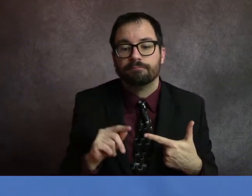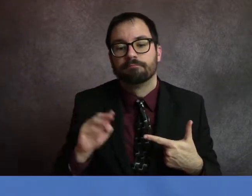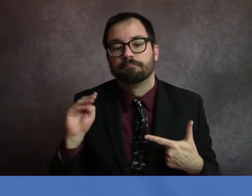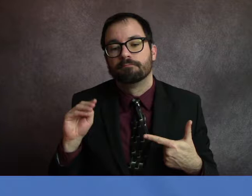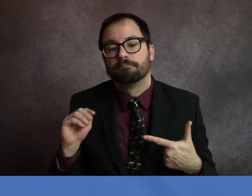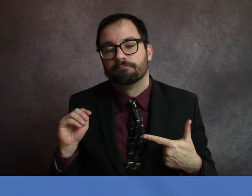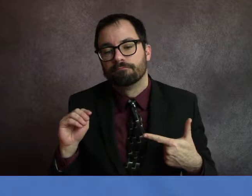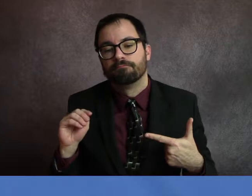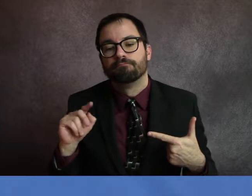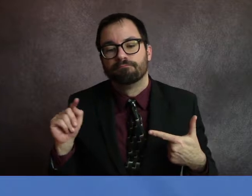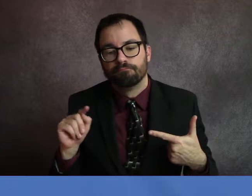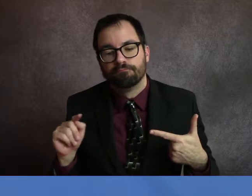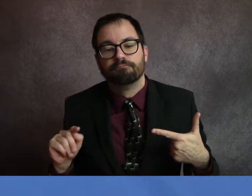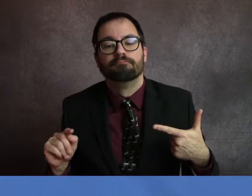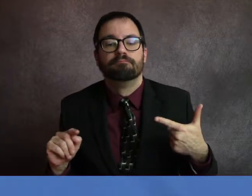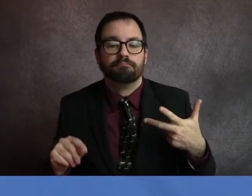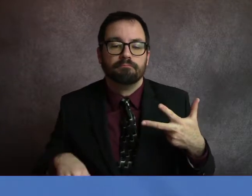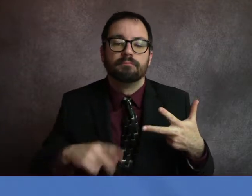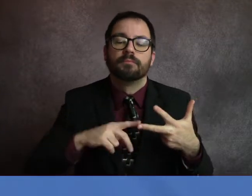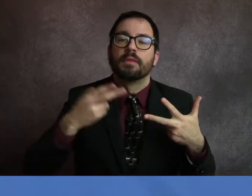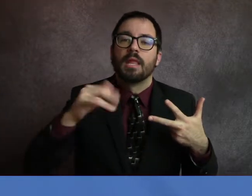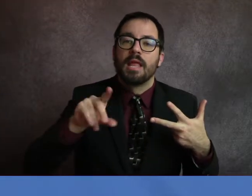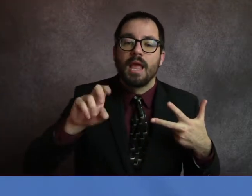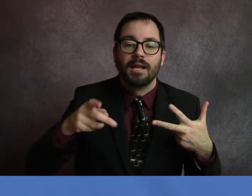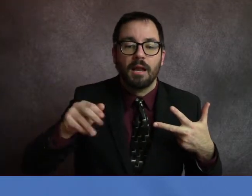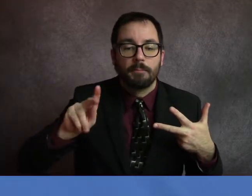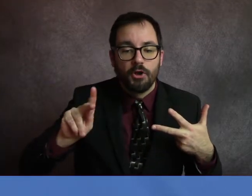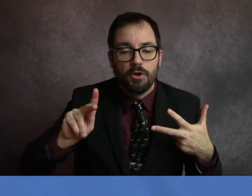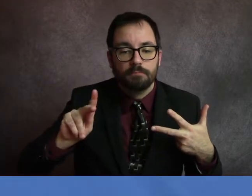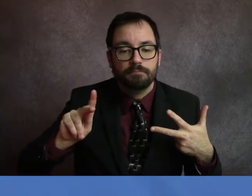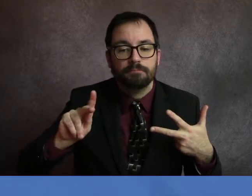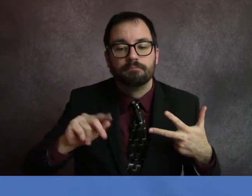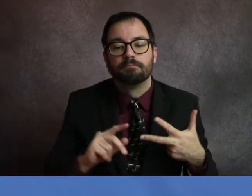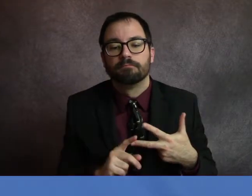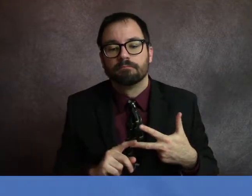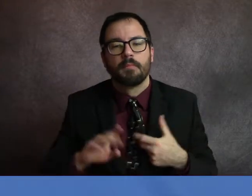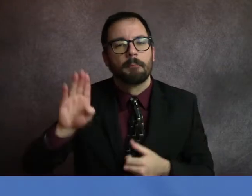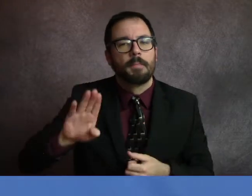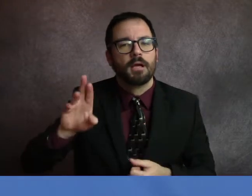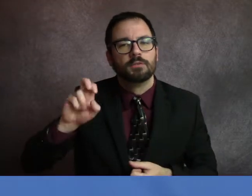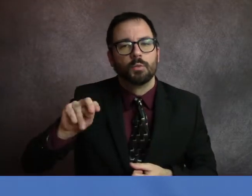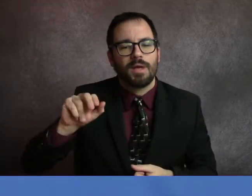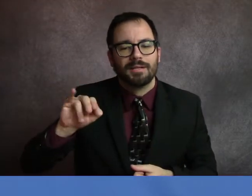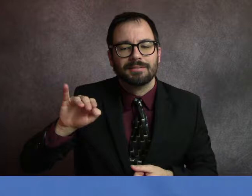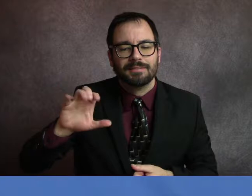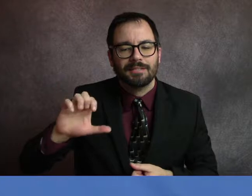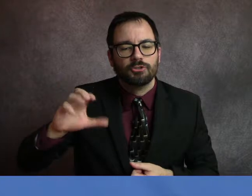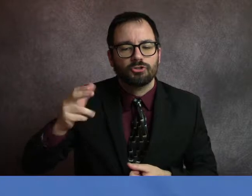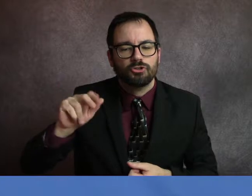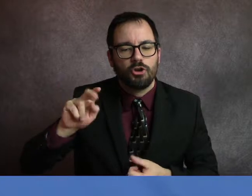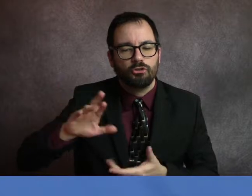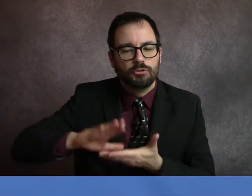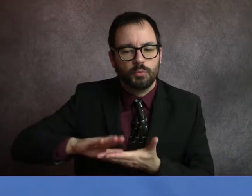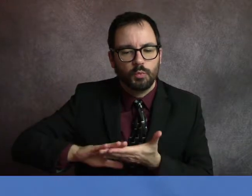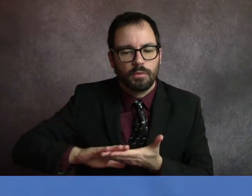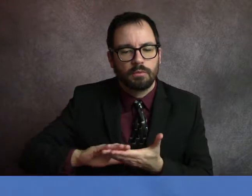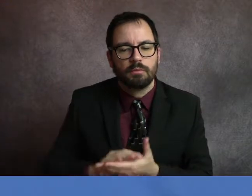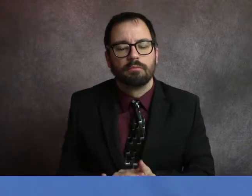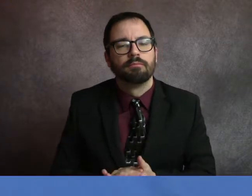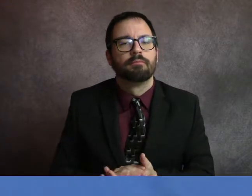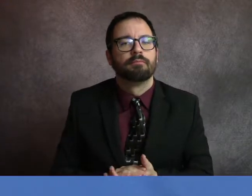Saturday. At our new high-capacity site in Hyde Park at the Boston Renaissance Charter School on Hyde Park Avenue, and